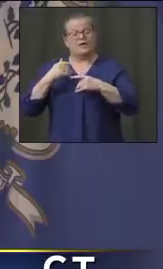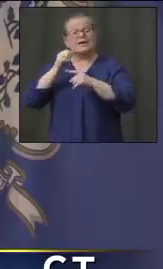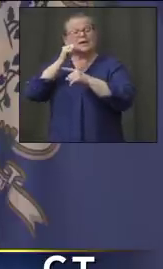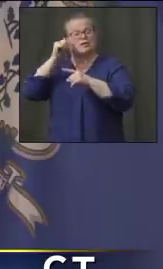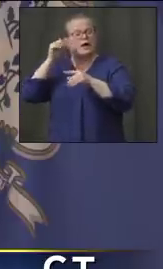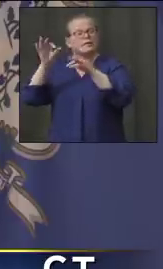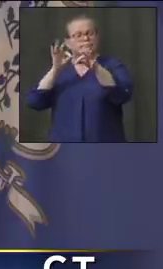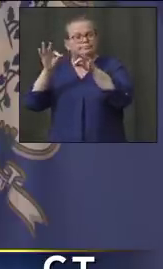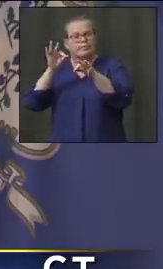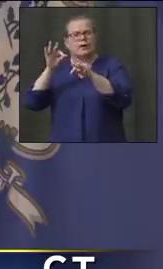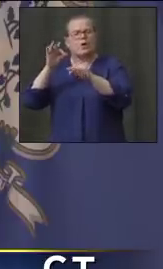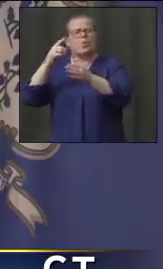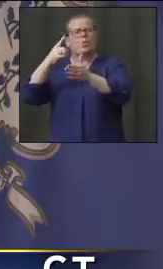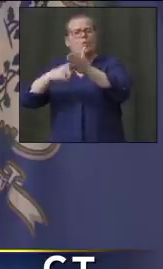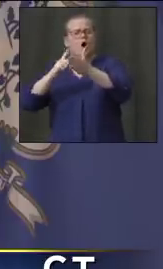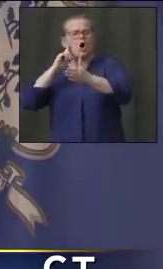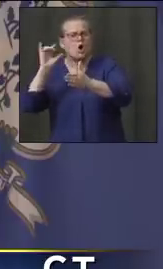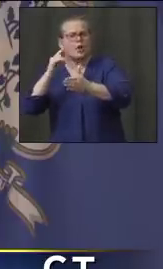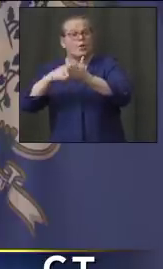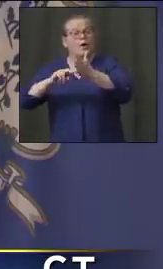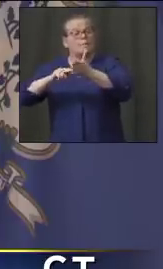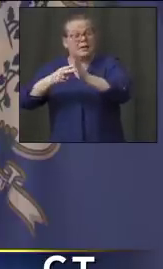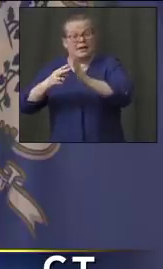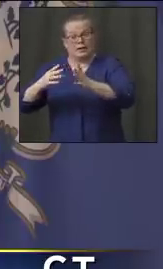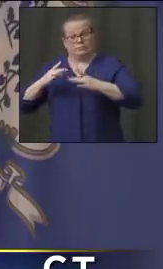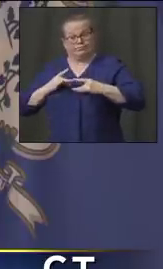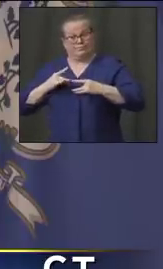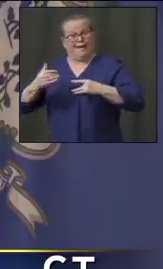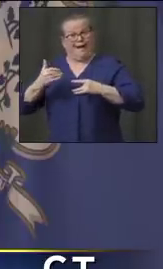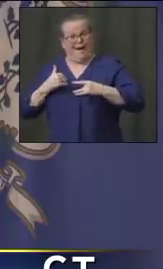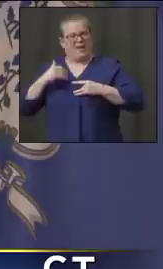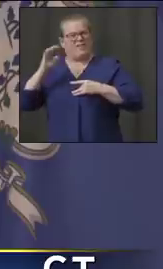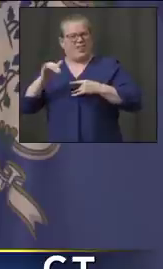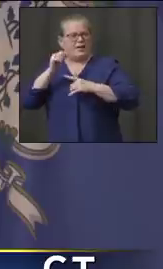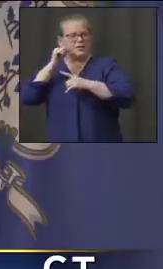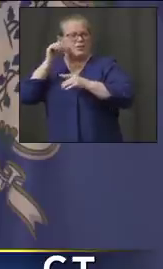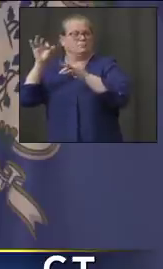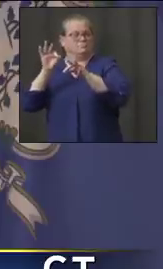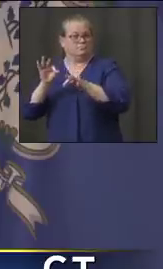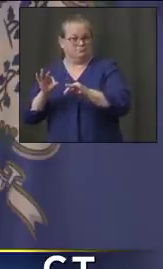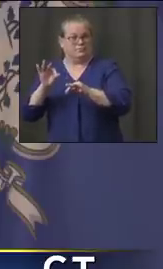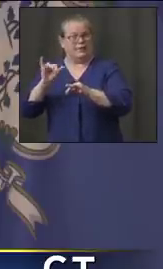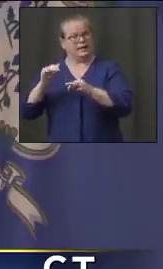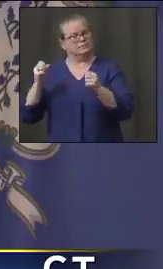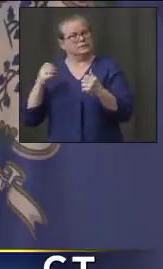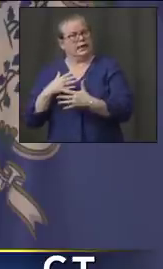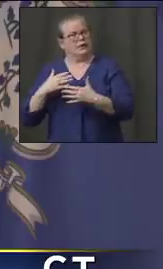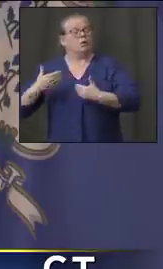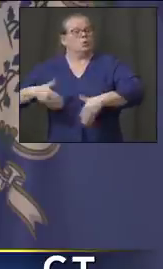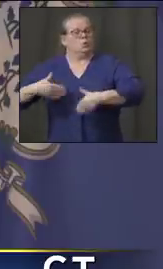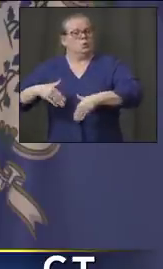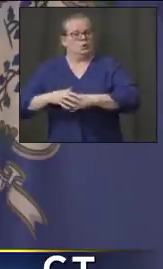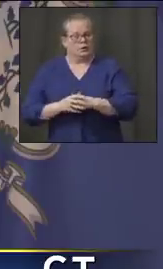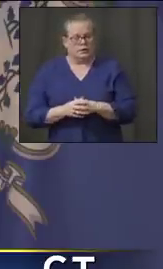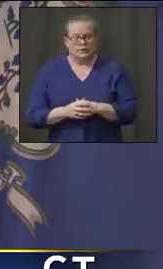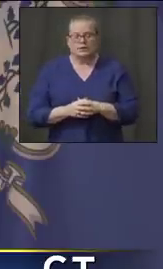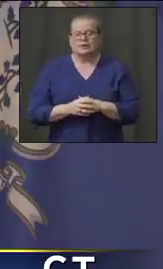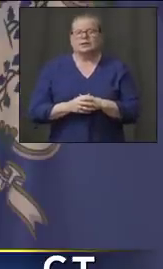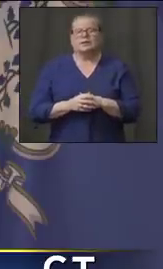priorities and reopening criteria that the Reopening Advisory Board has come up with.